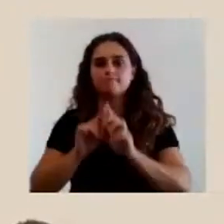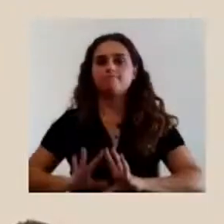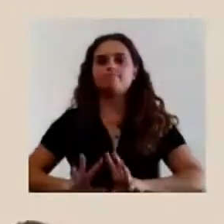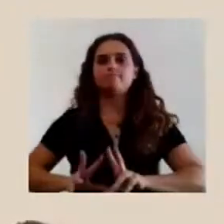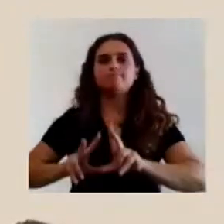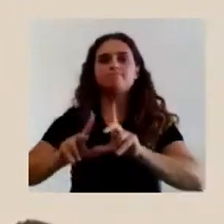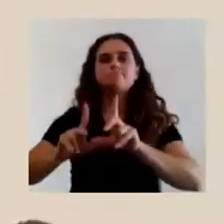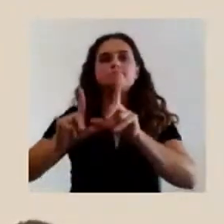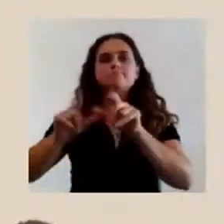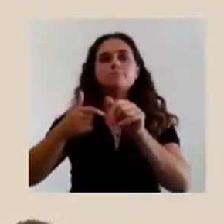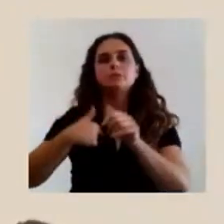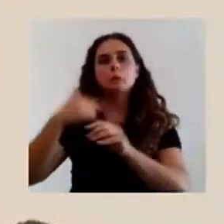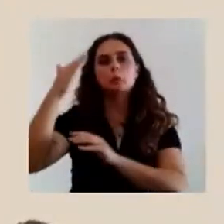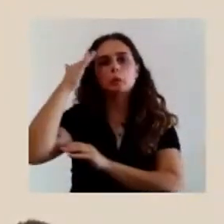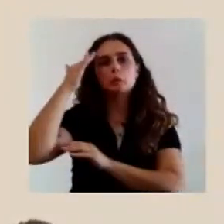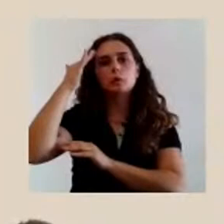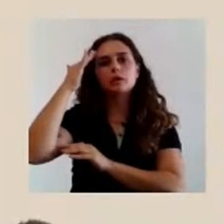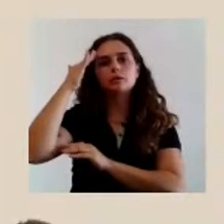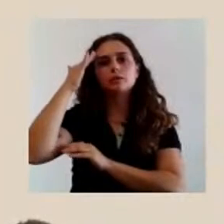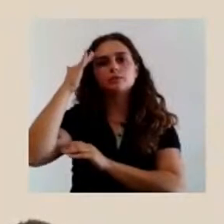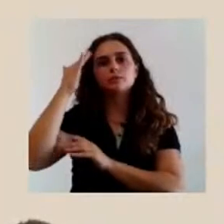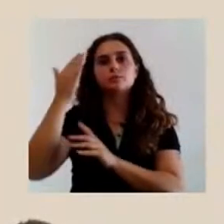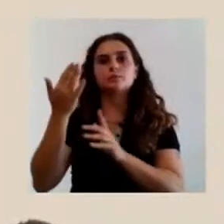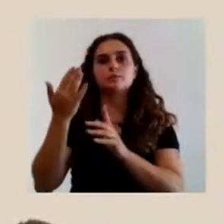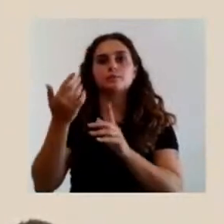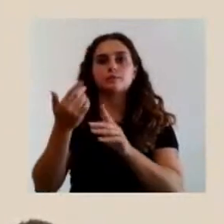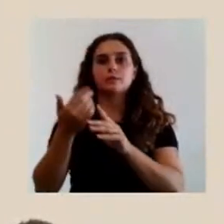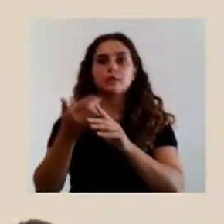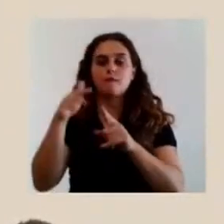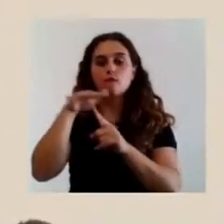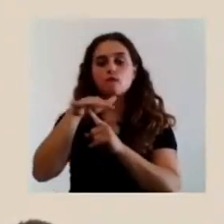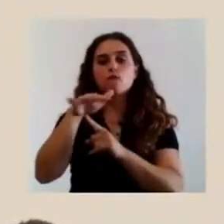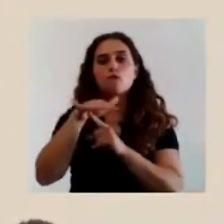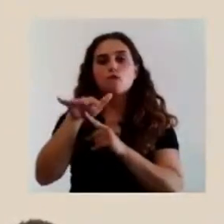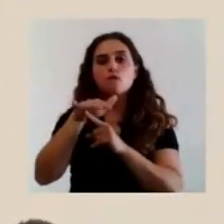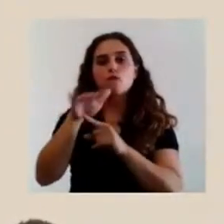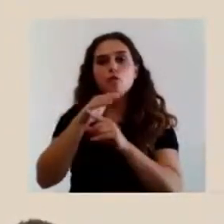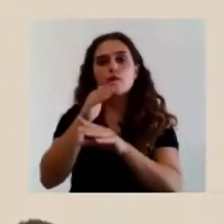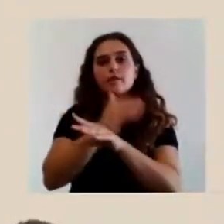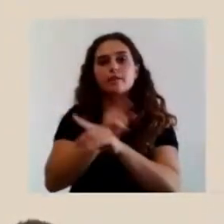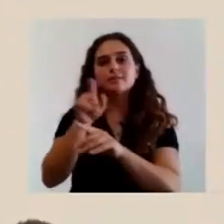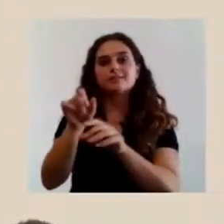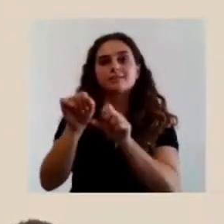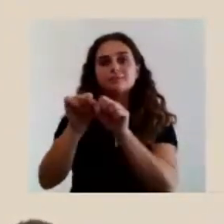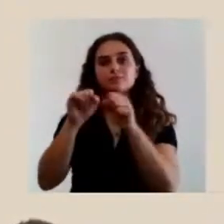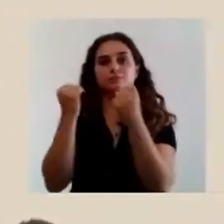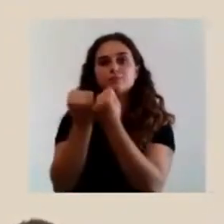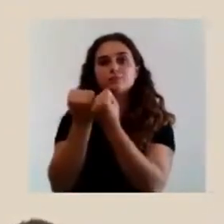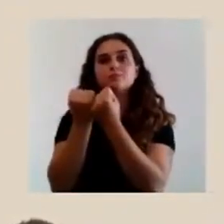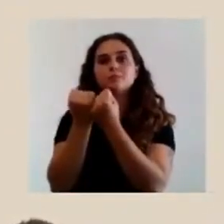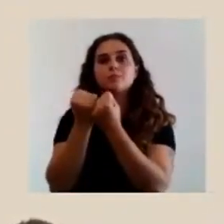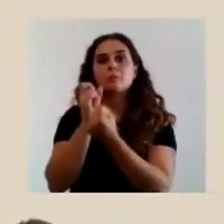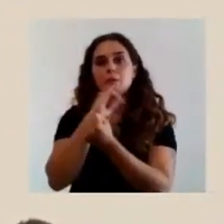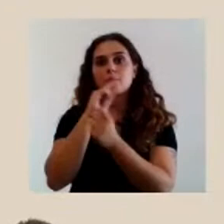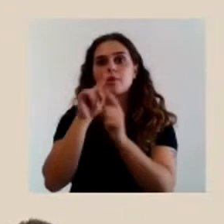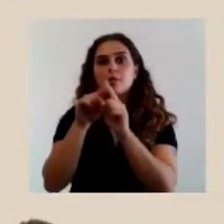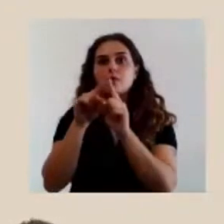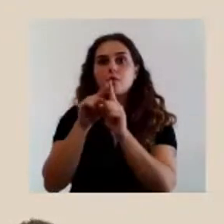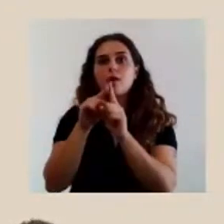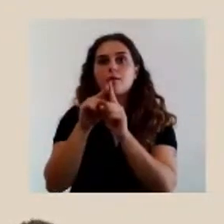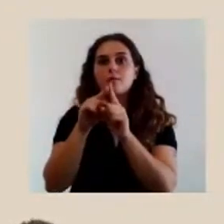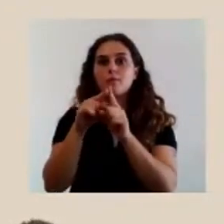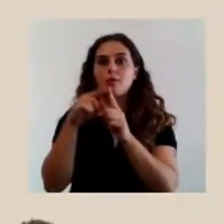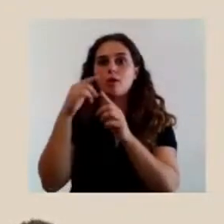development. And I suspect the strength and early influences of these social forces may come as a revelation to